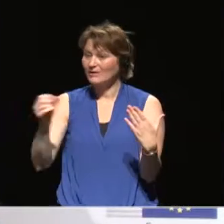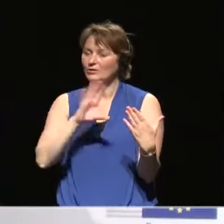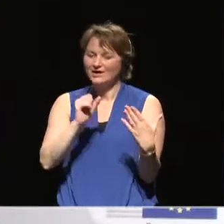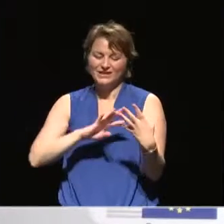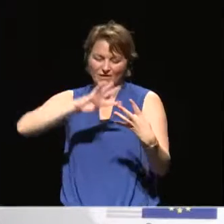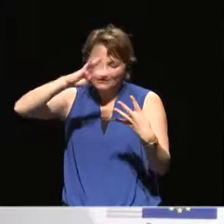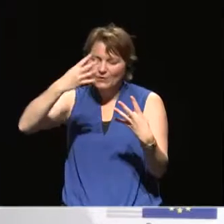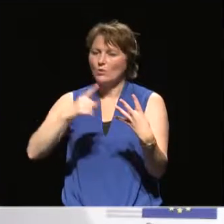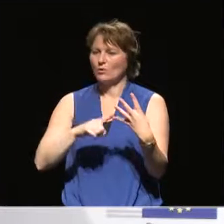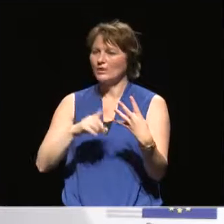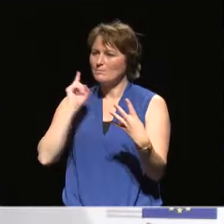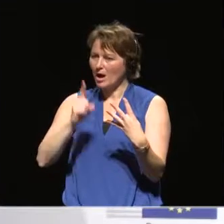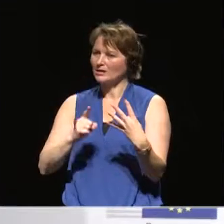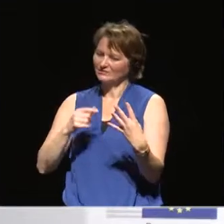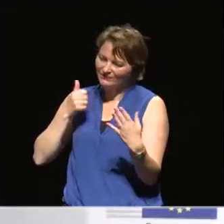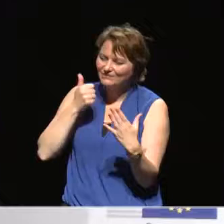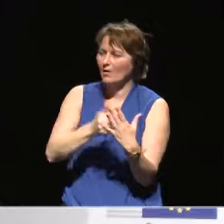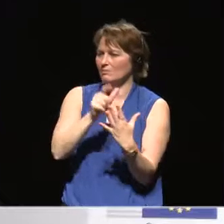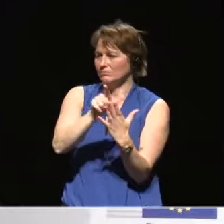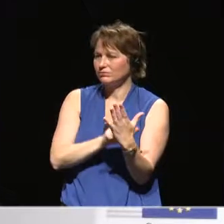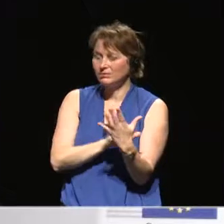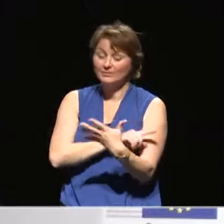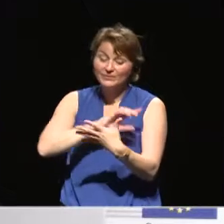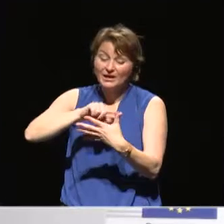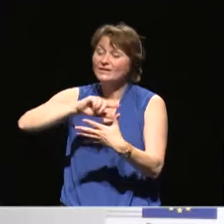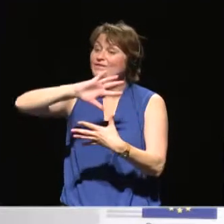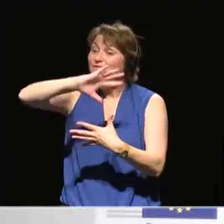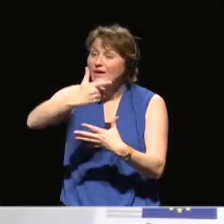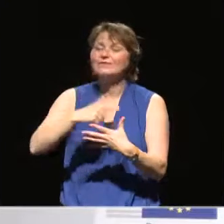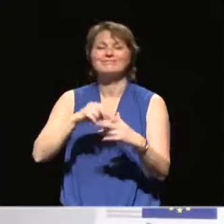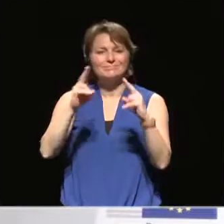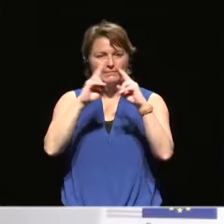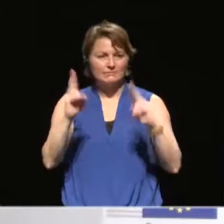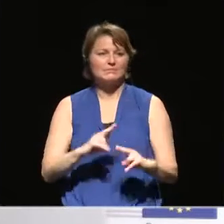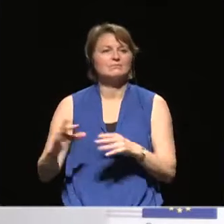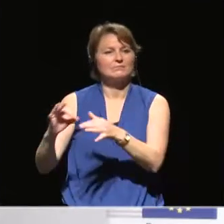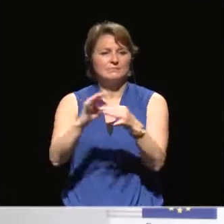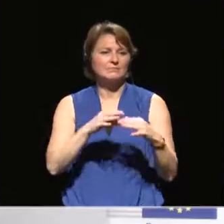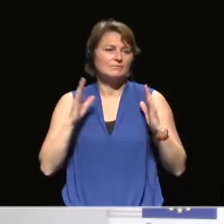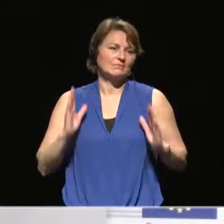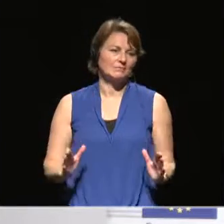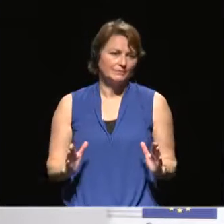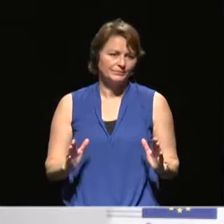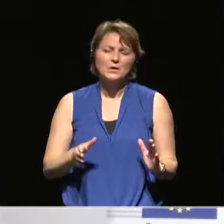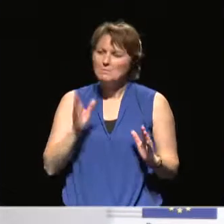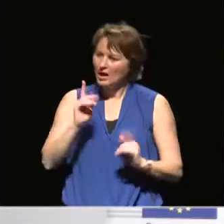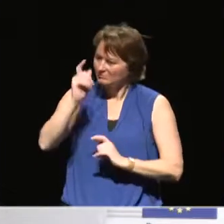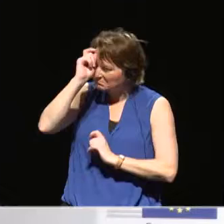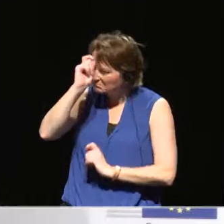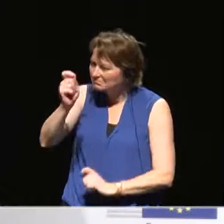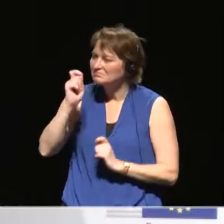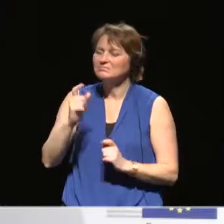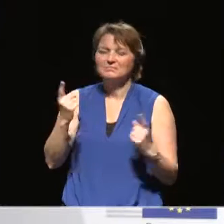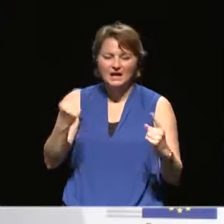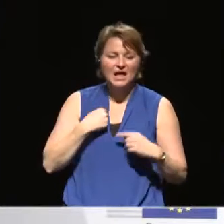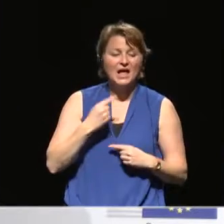enforcement, and finally, fifth, international cooperation. We have to recognize that the notion of linking governance